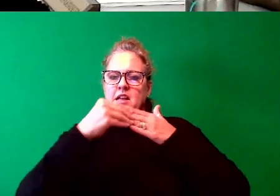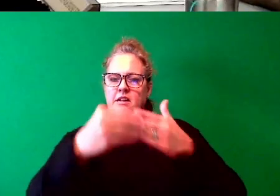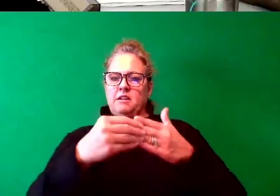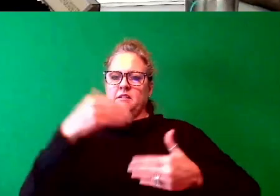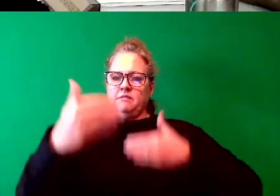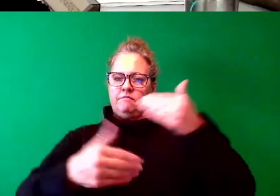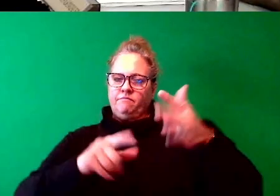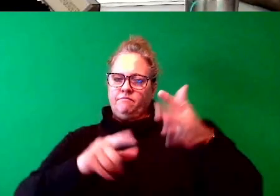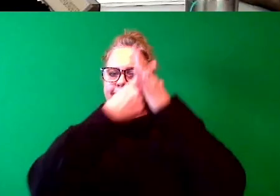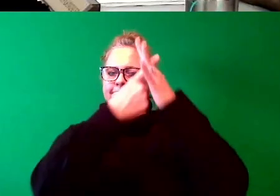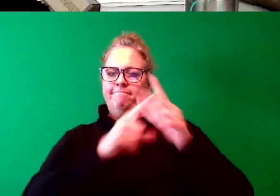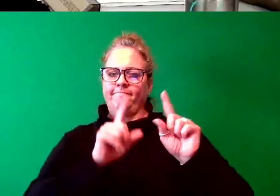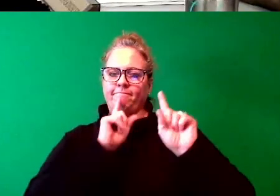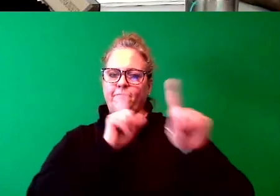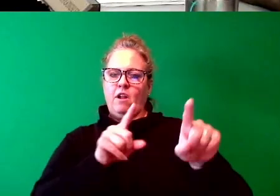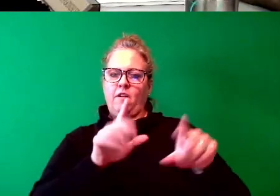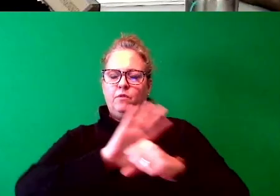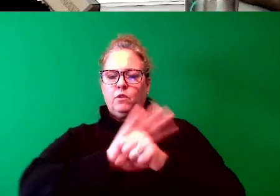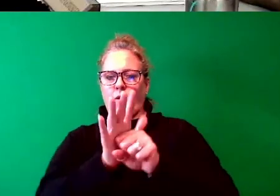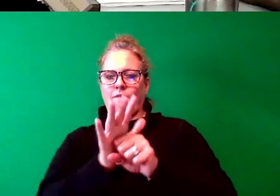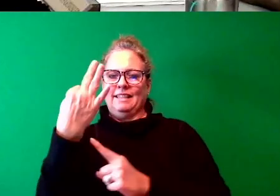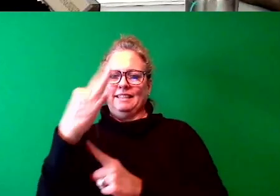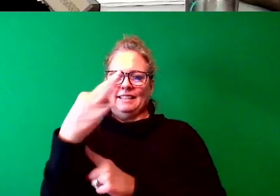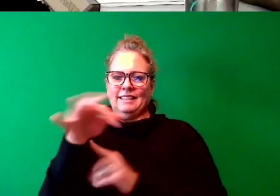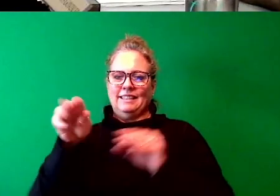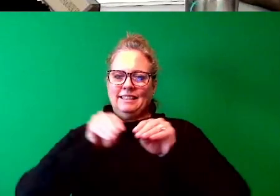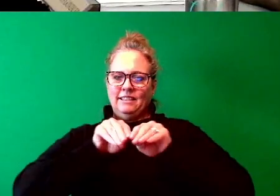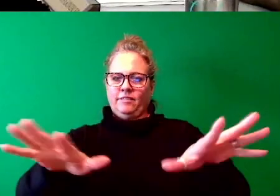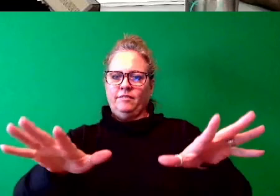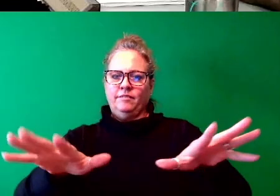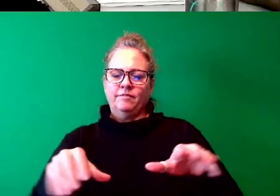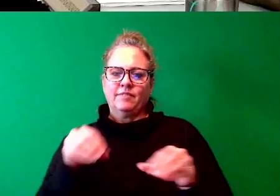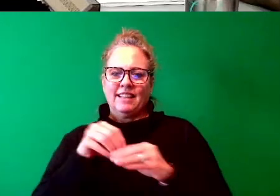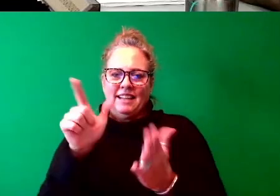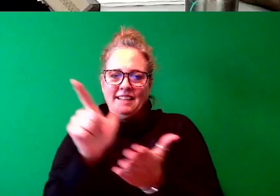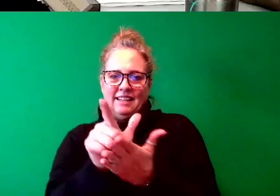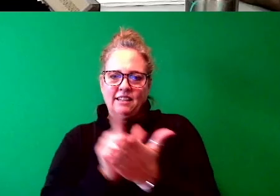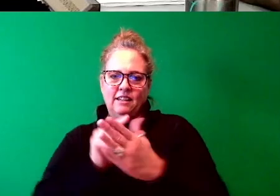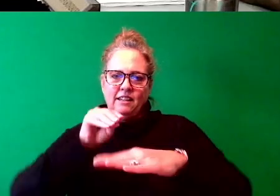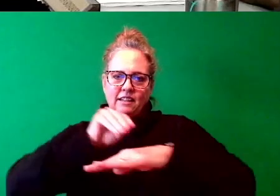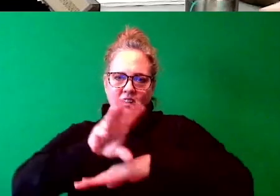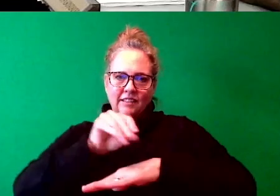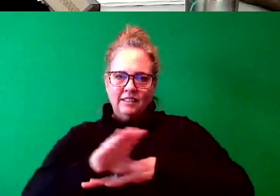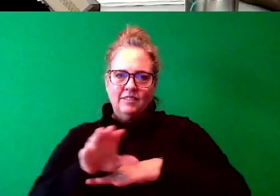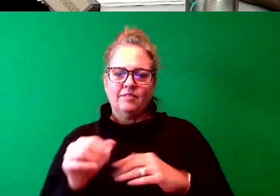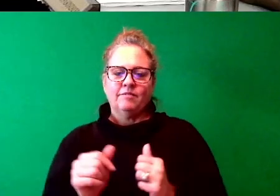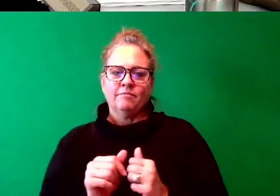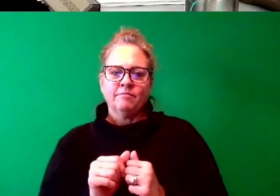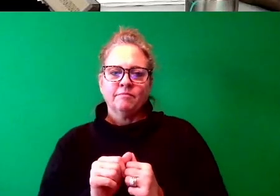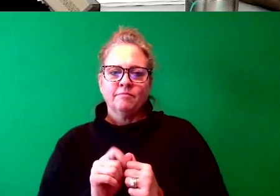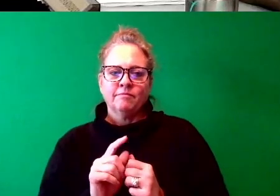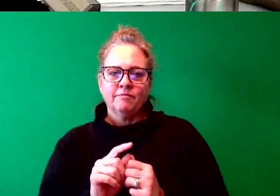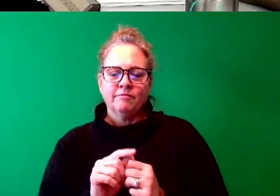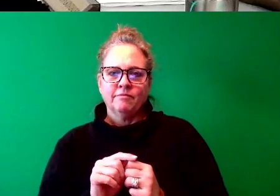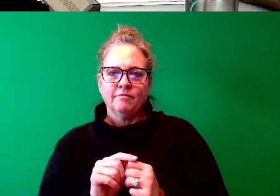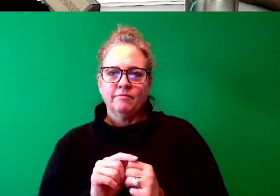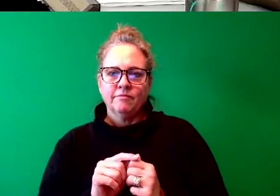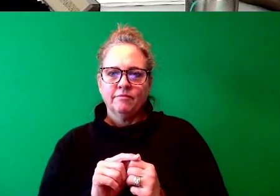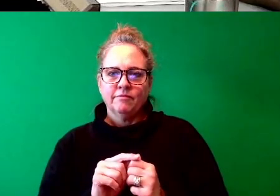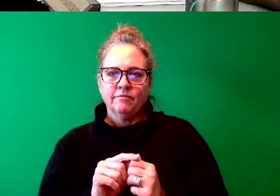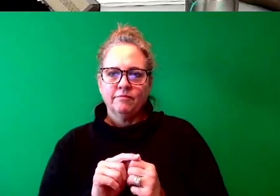pandemic, to include legal advice on specific legal questions related to